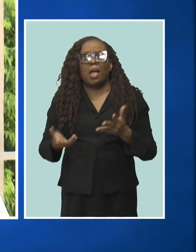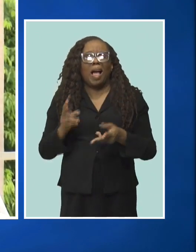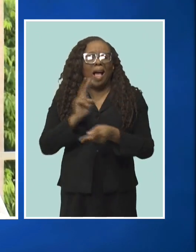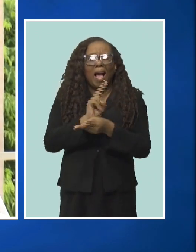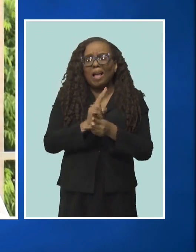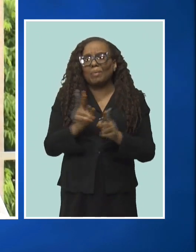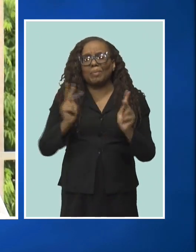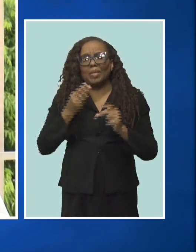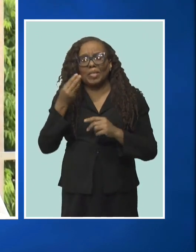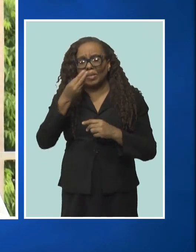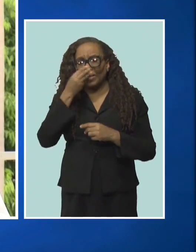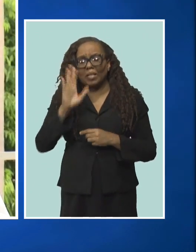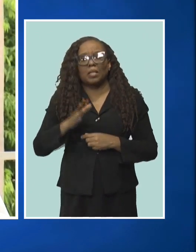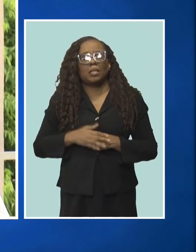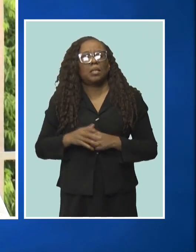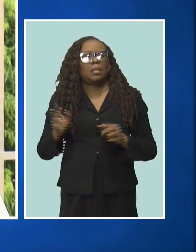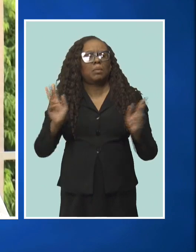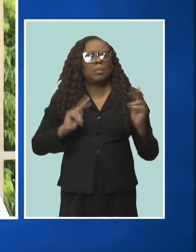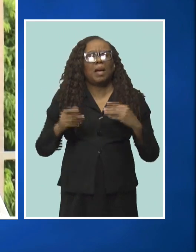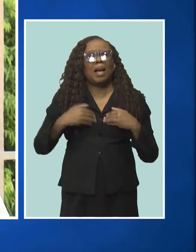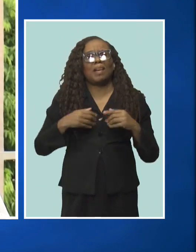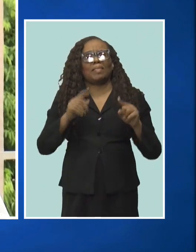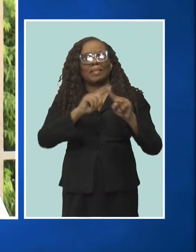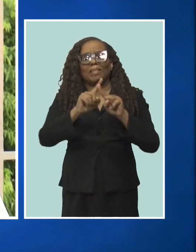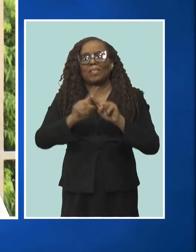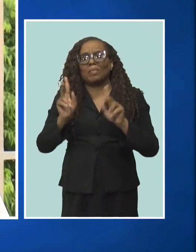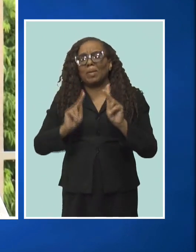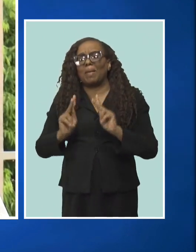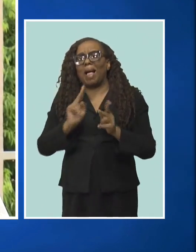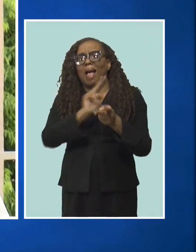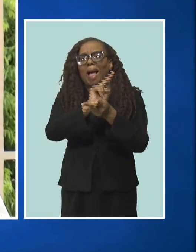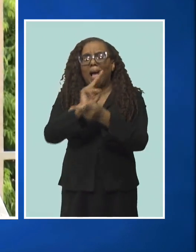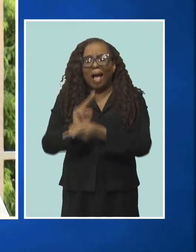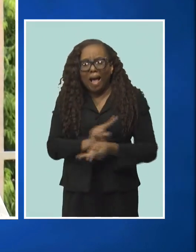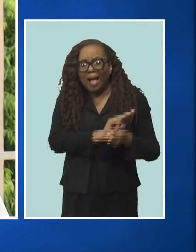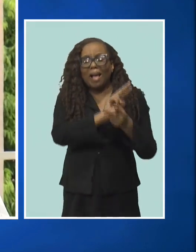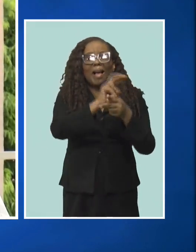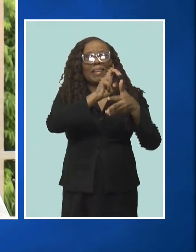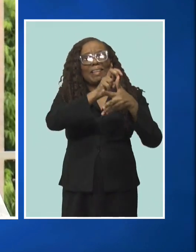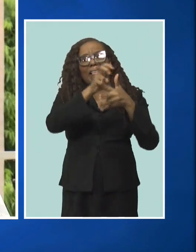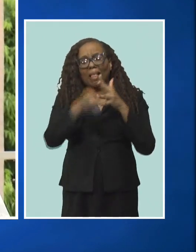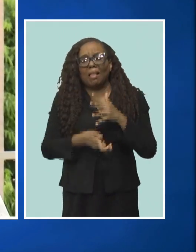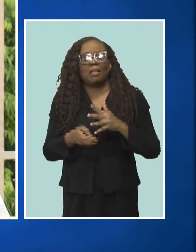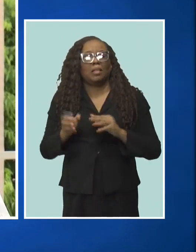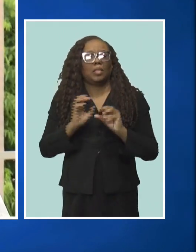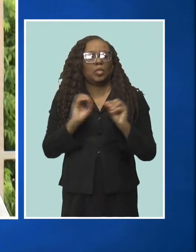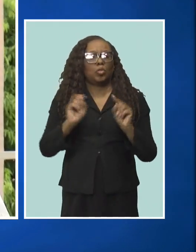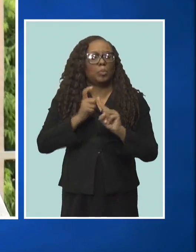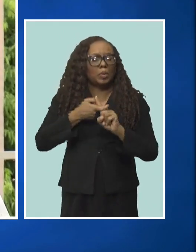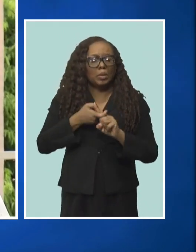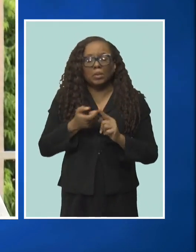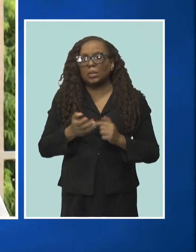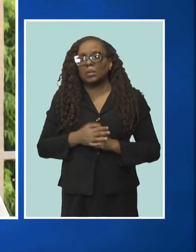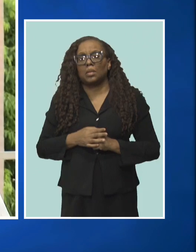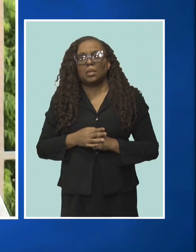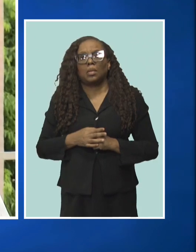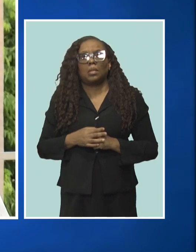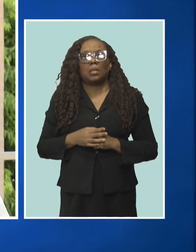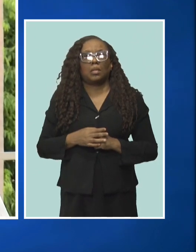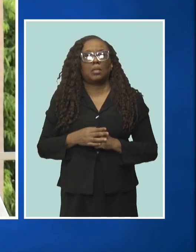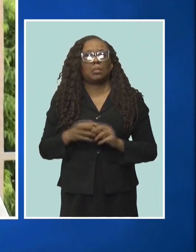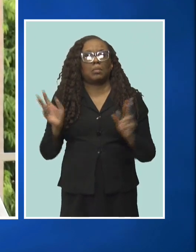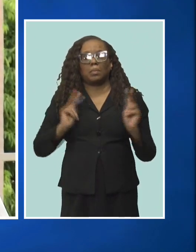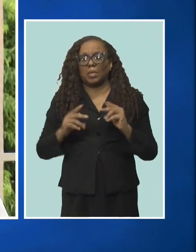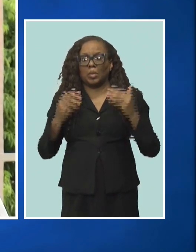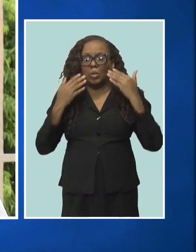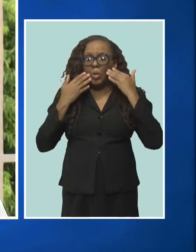we're talking about people having multiple partners, people having unprotected sexual activity, or people engaging in sex without knowing the